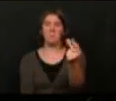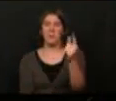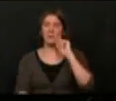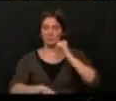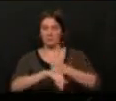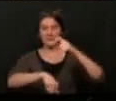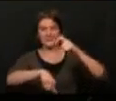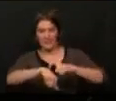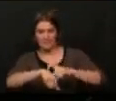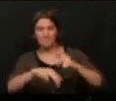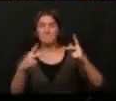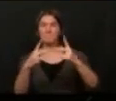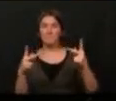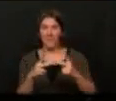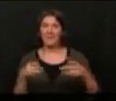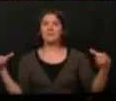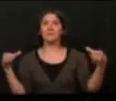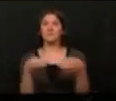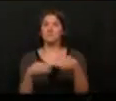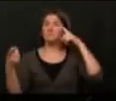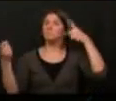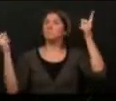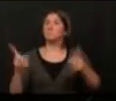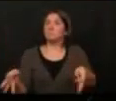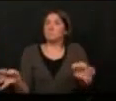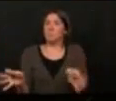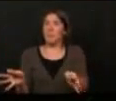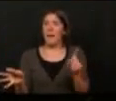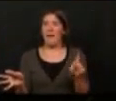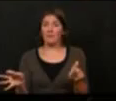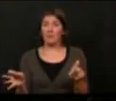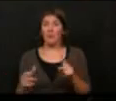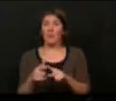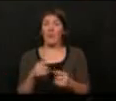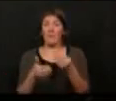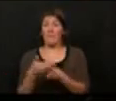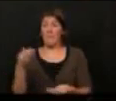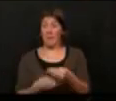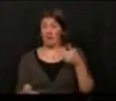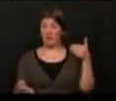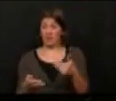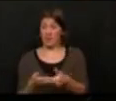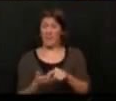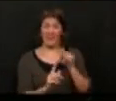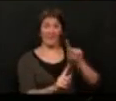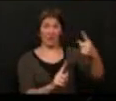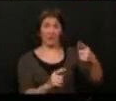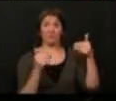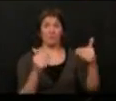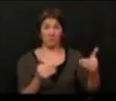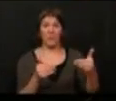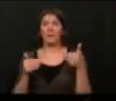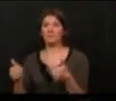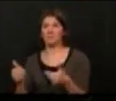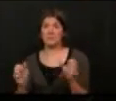time and a space to really finalize that, and the budget is going to force us to do that. But I want to